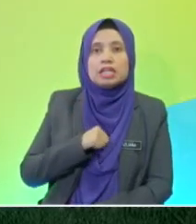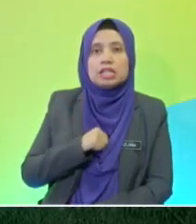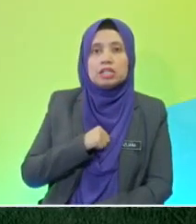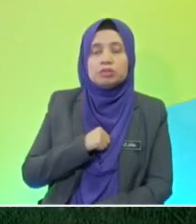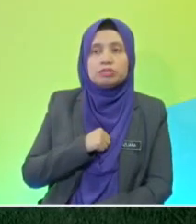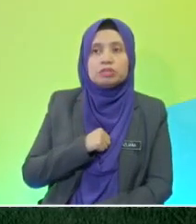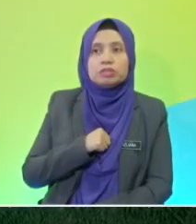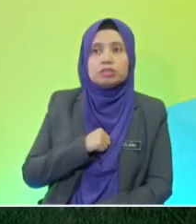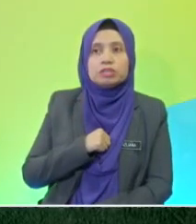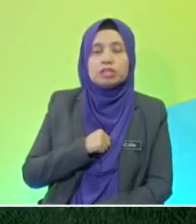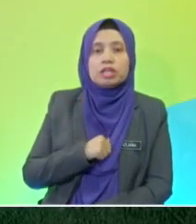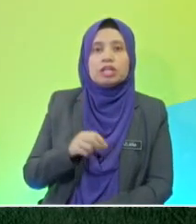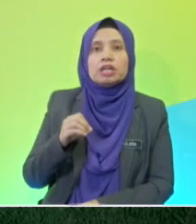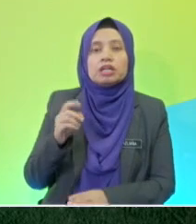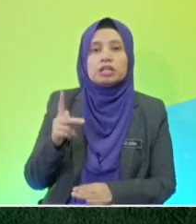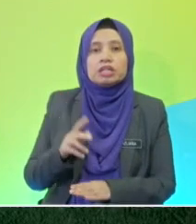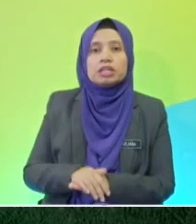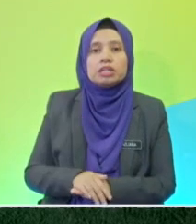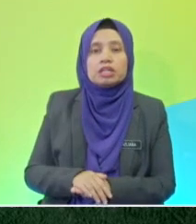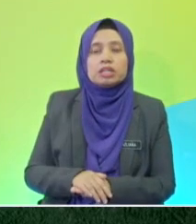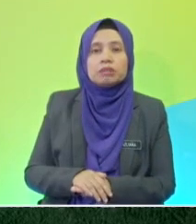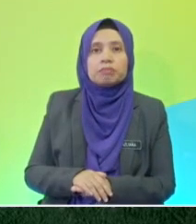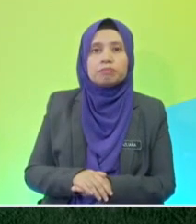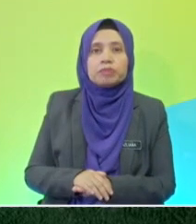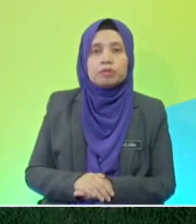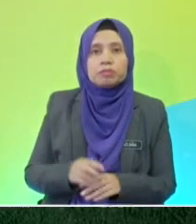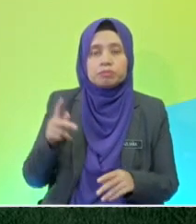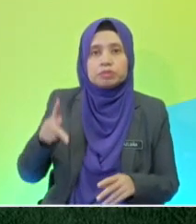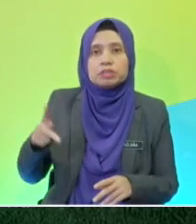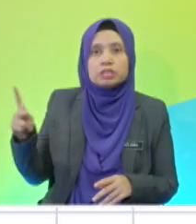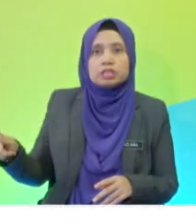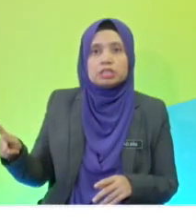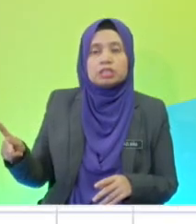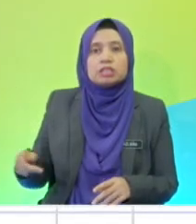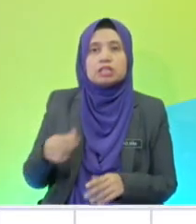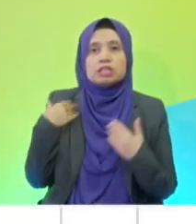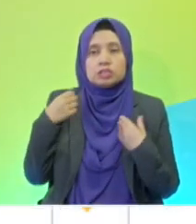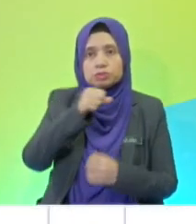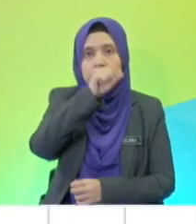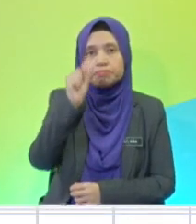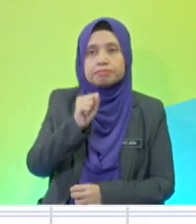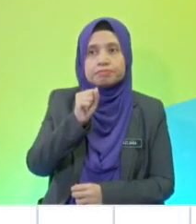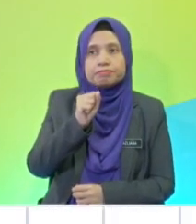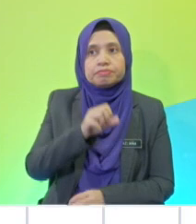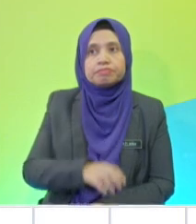pairs. All right. People who Okay, wants to someone would try? like to answer the questions?